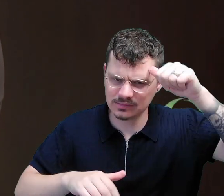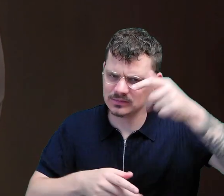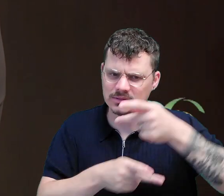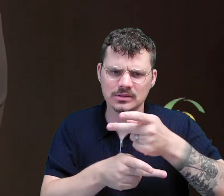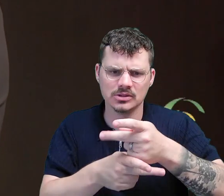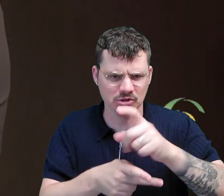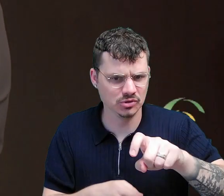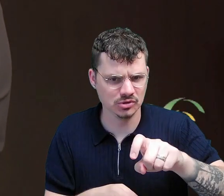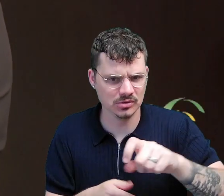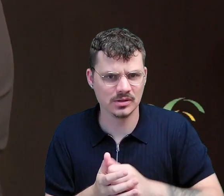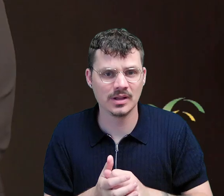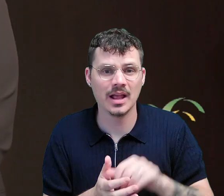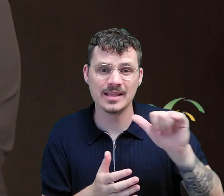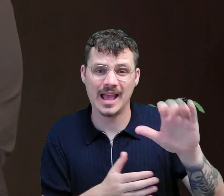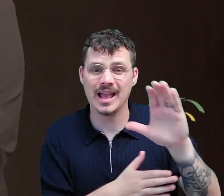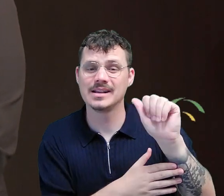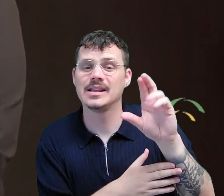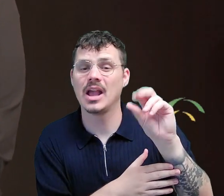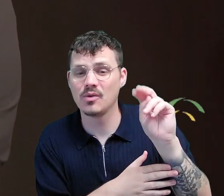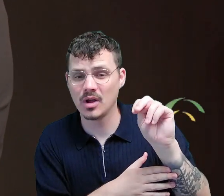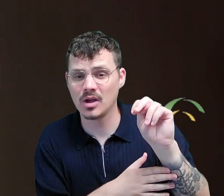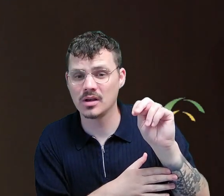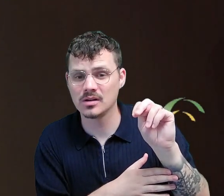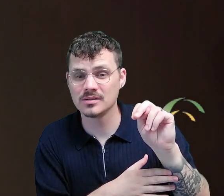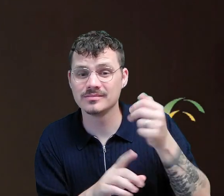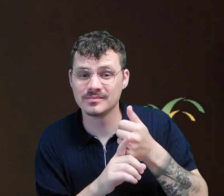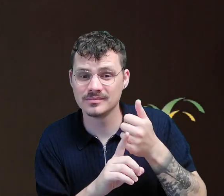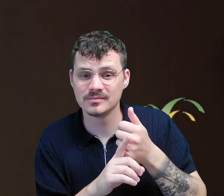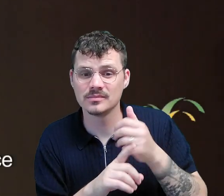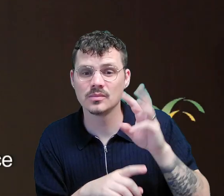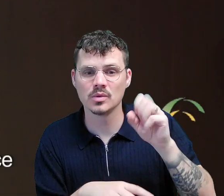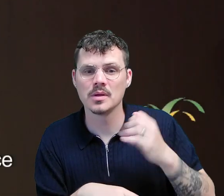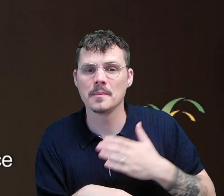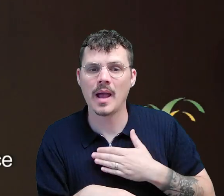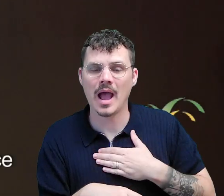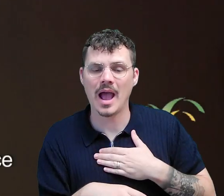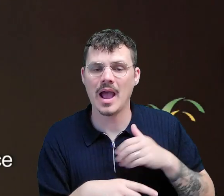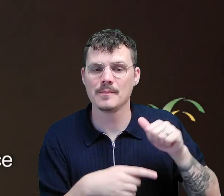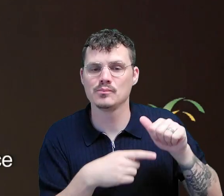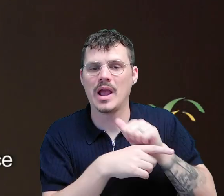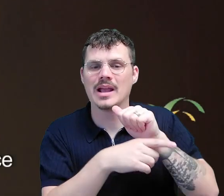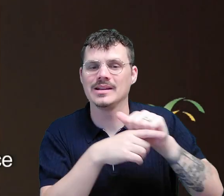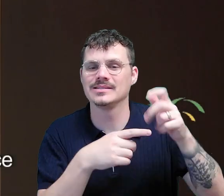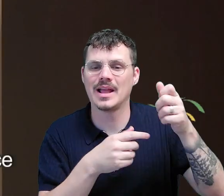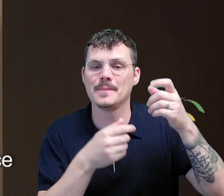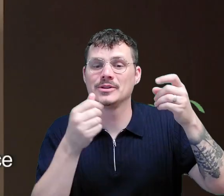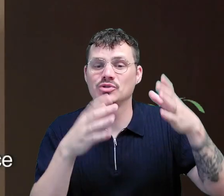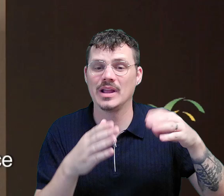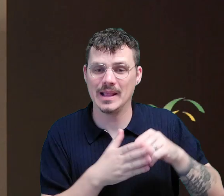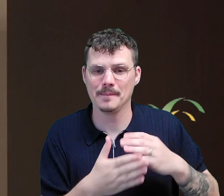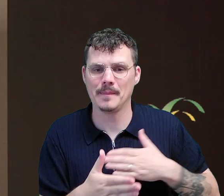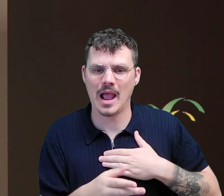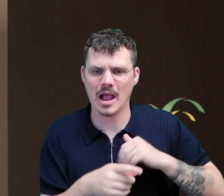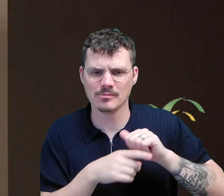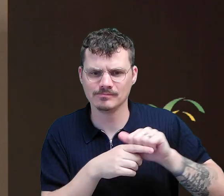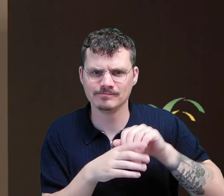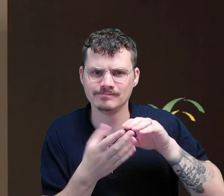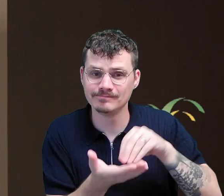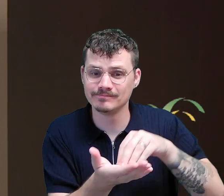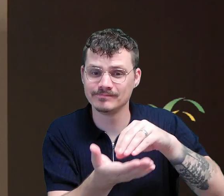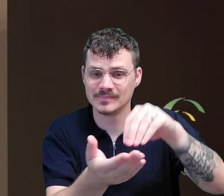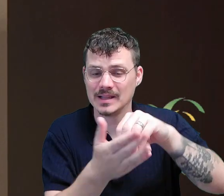person. This Karen was my practice administrator in my practice